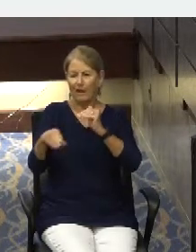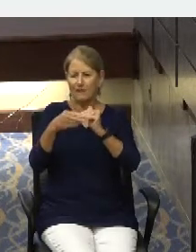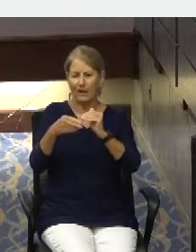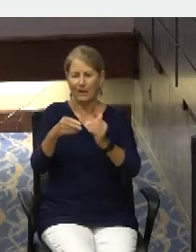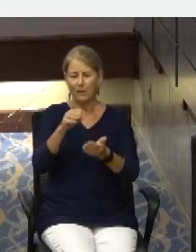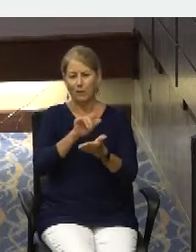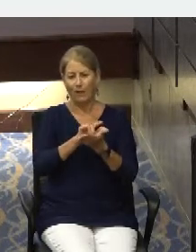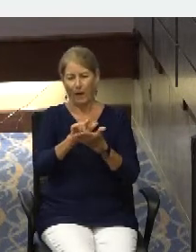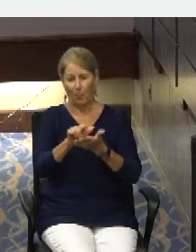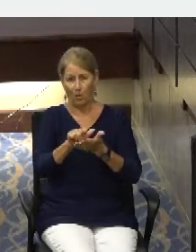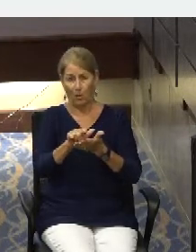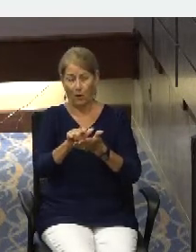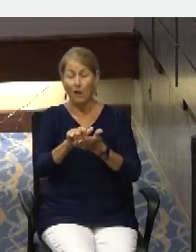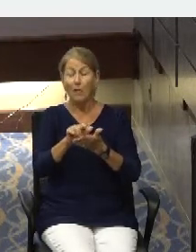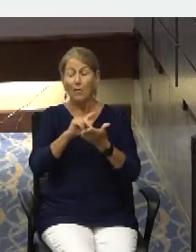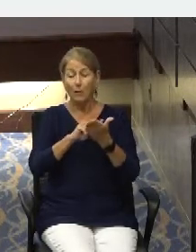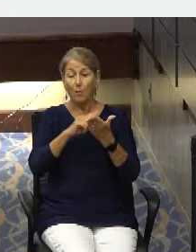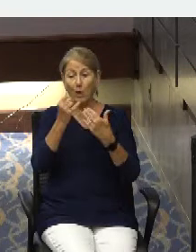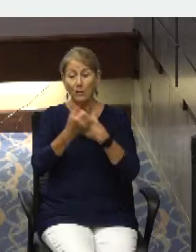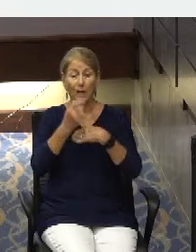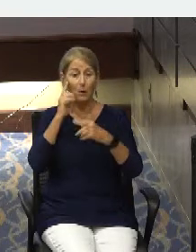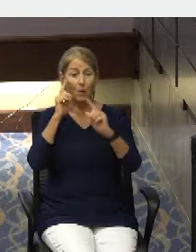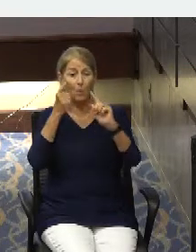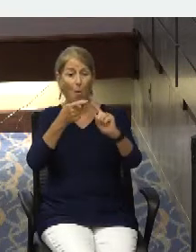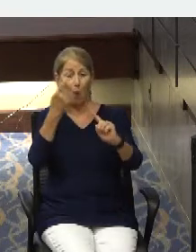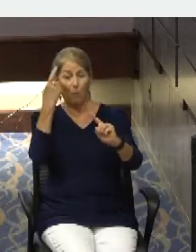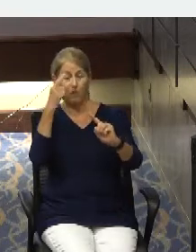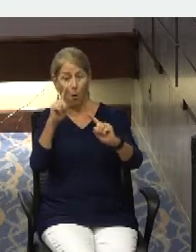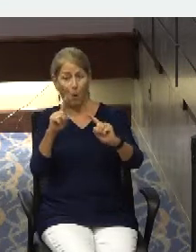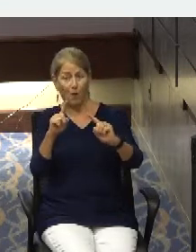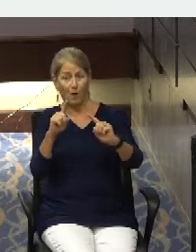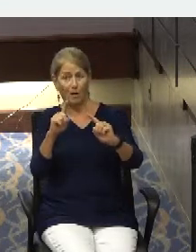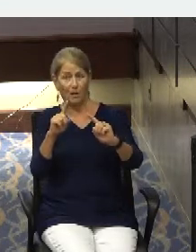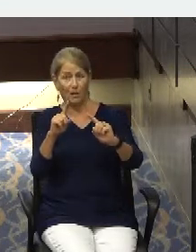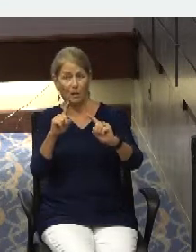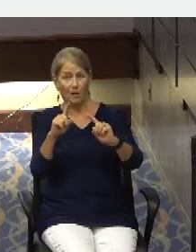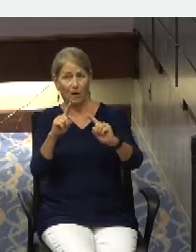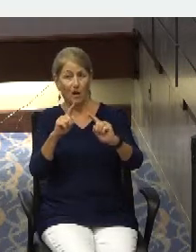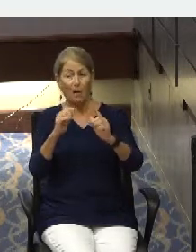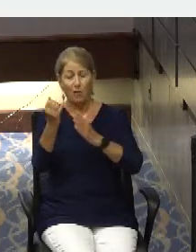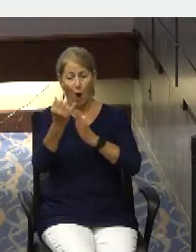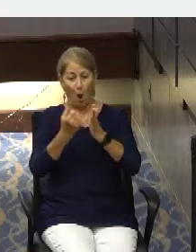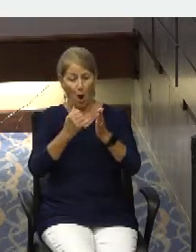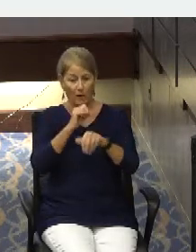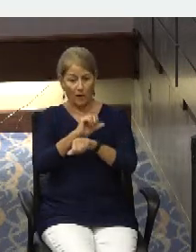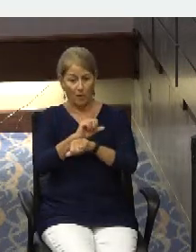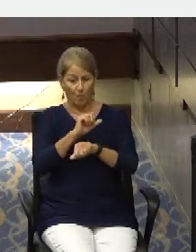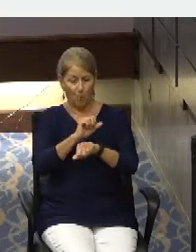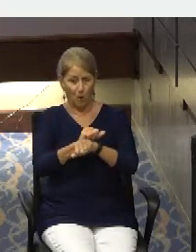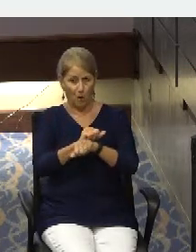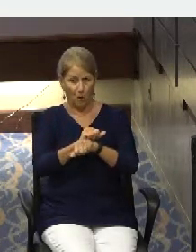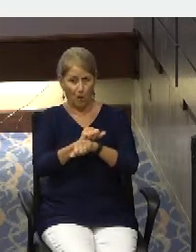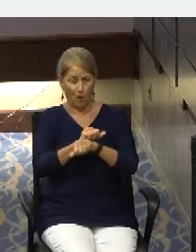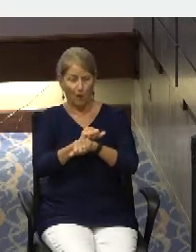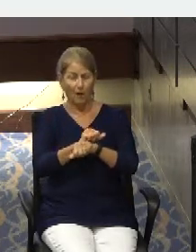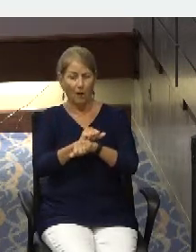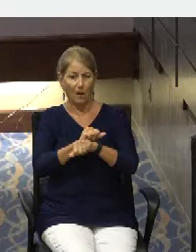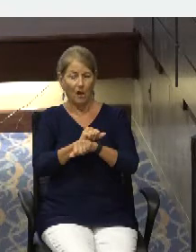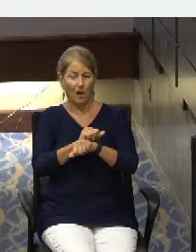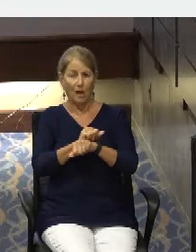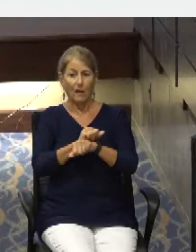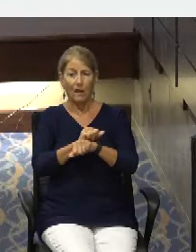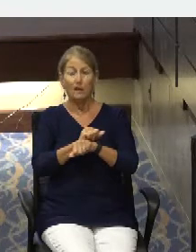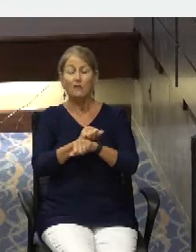The project goals for the artwork installation or creation was to have